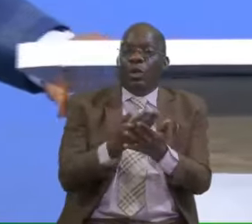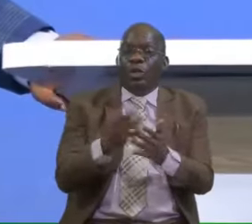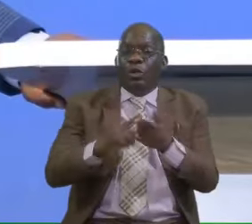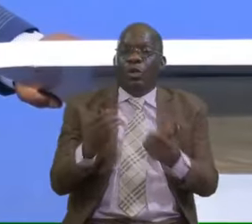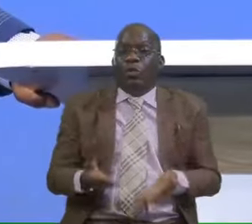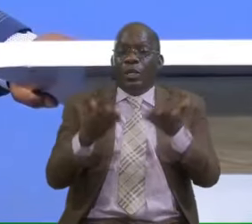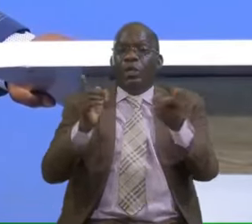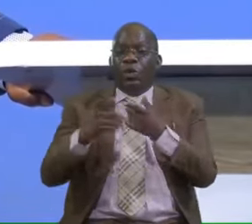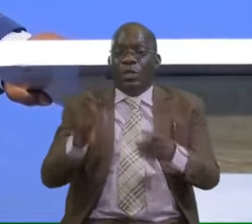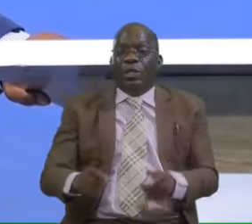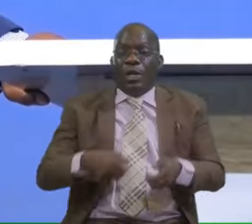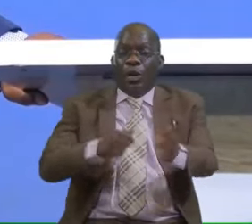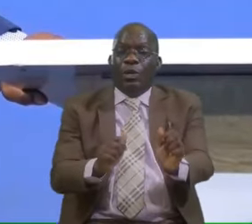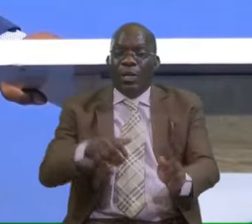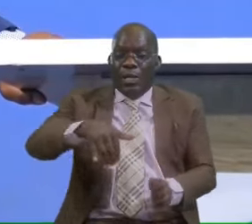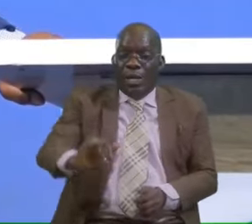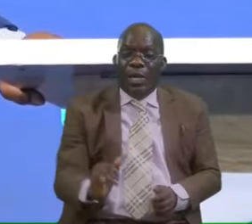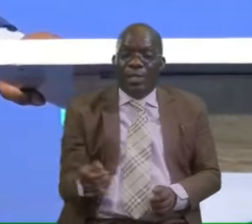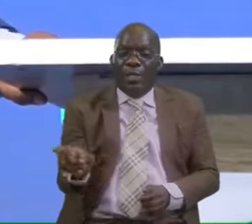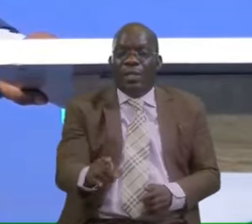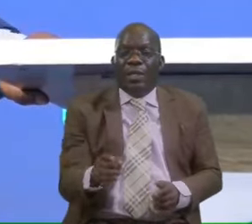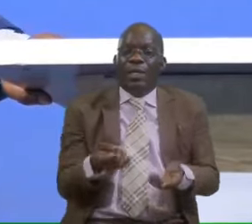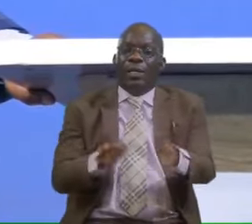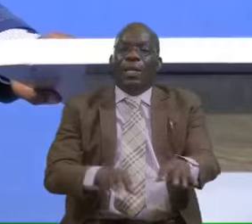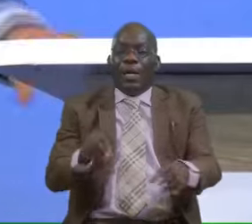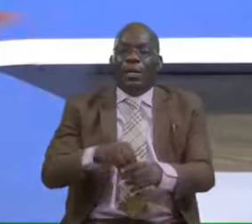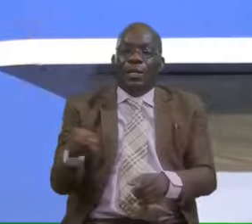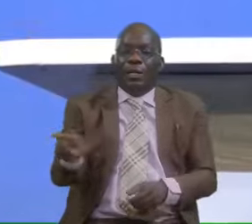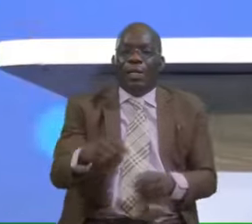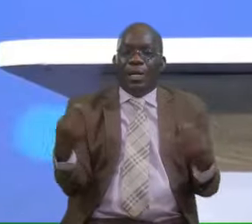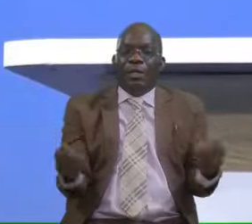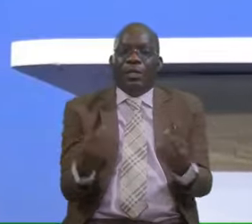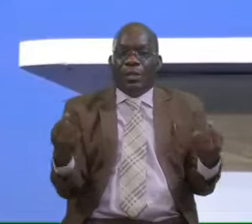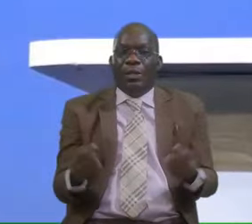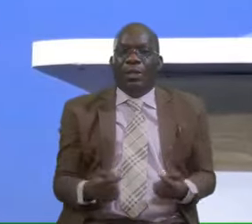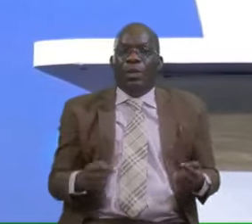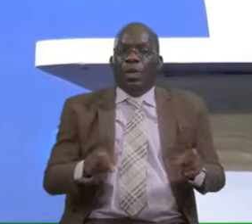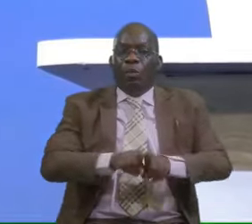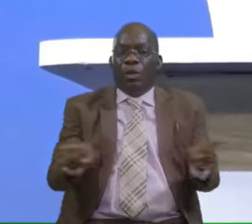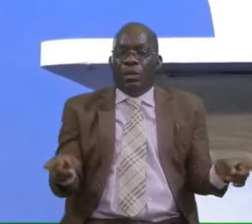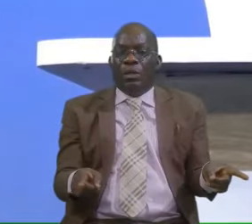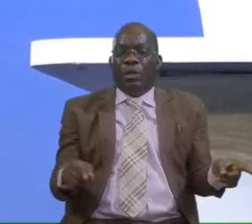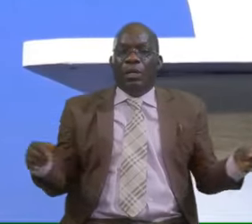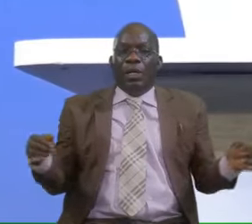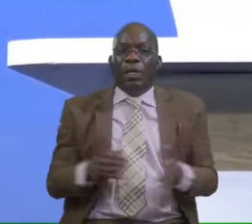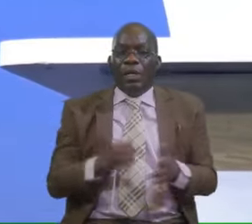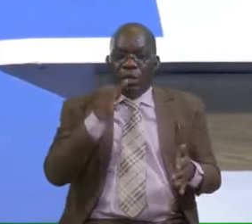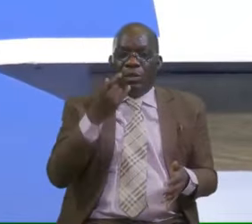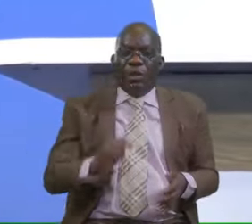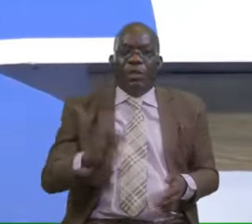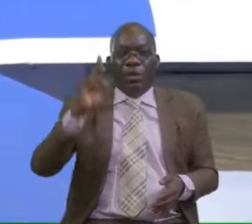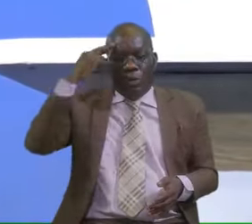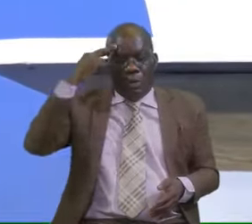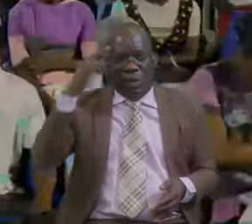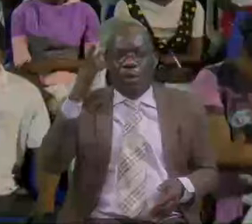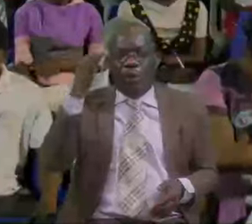yet they died in their sin. But it is the reason why the Lord